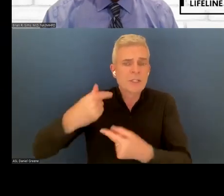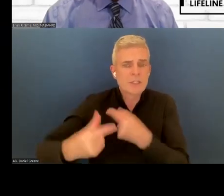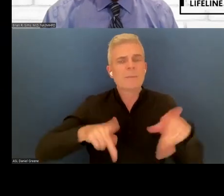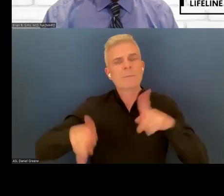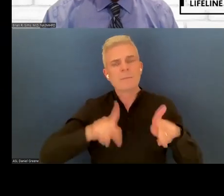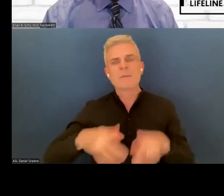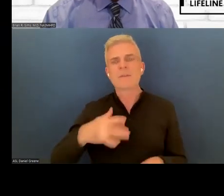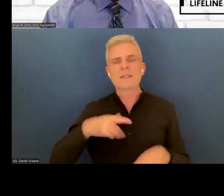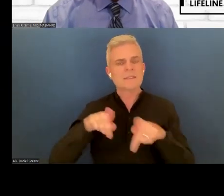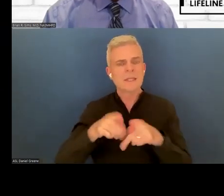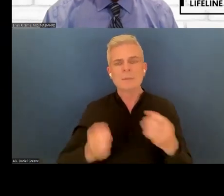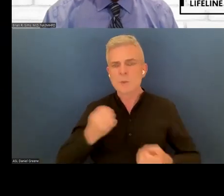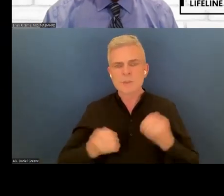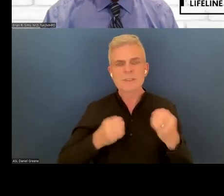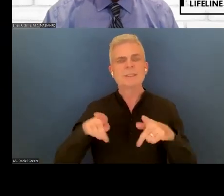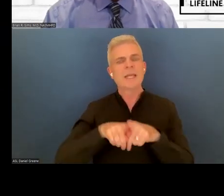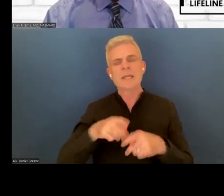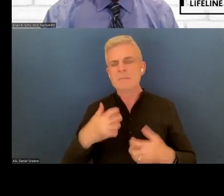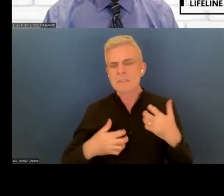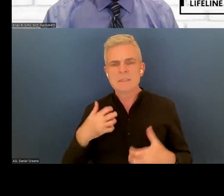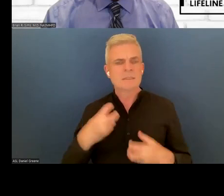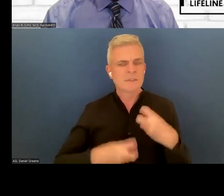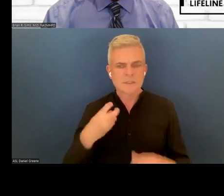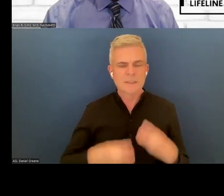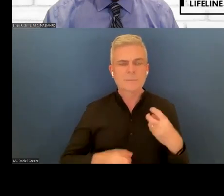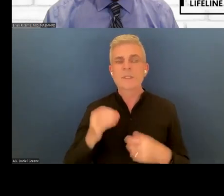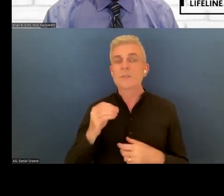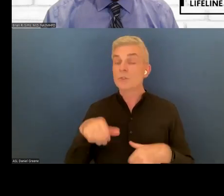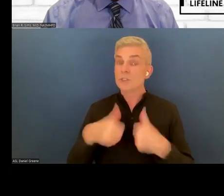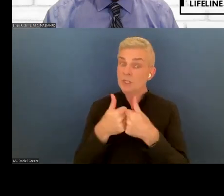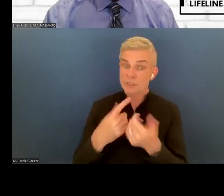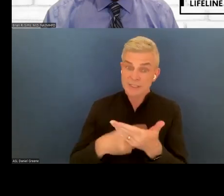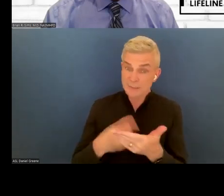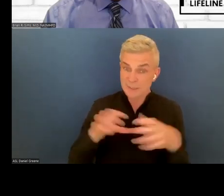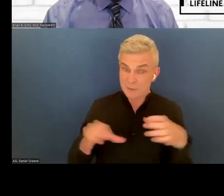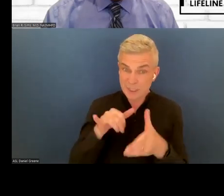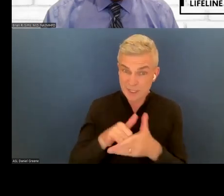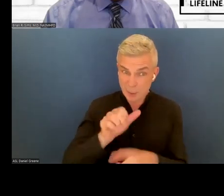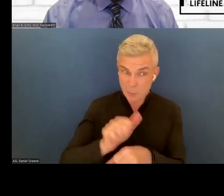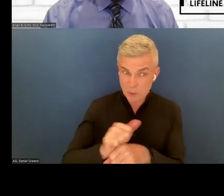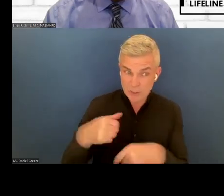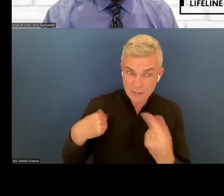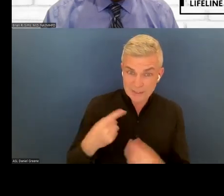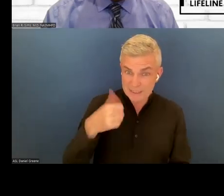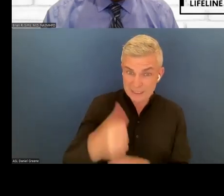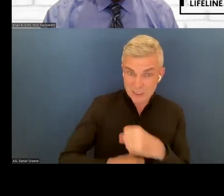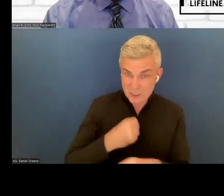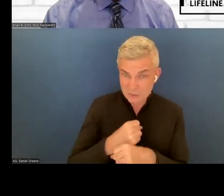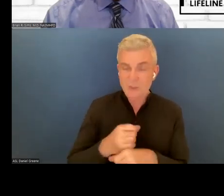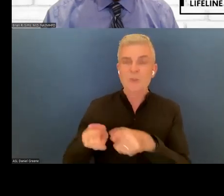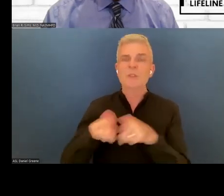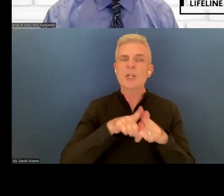same difficulties. And so as challenging as it was sometimes doing this work over the last 10 years, it also lifted me back